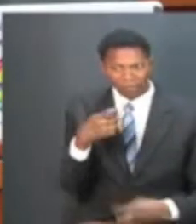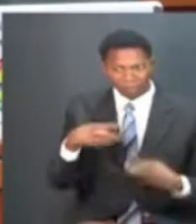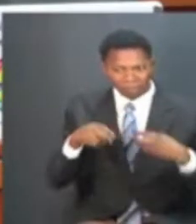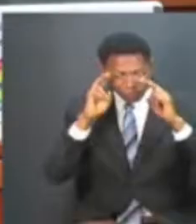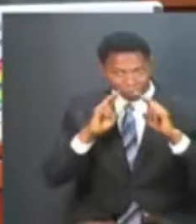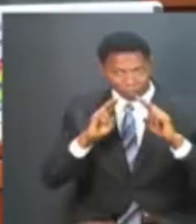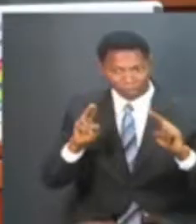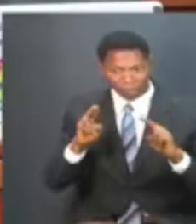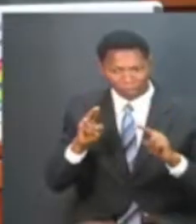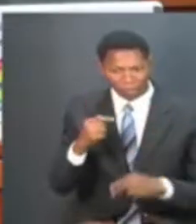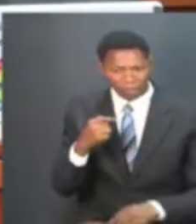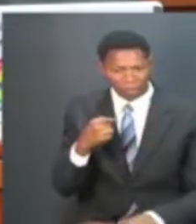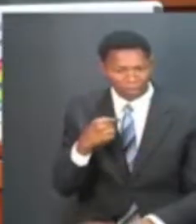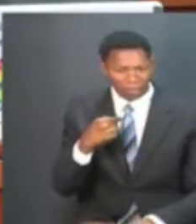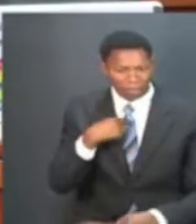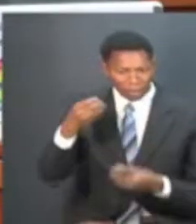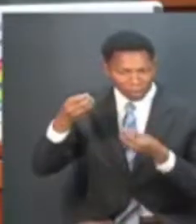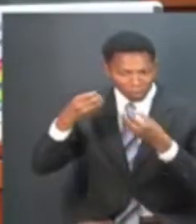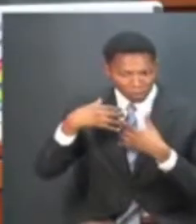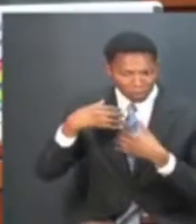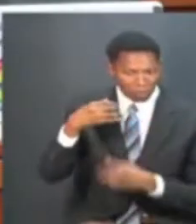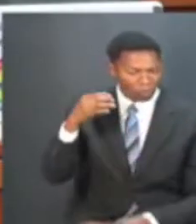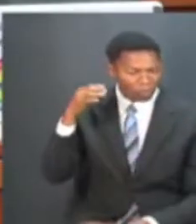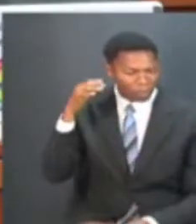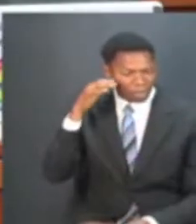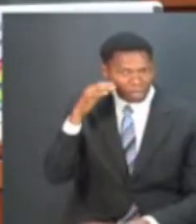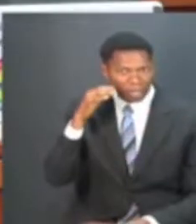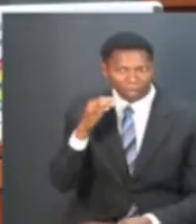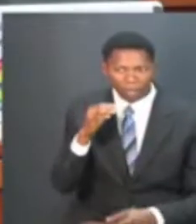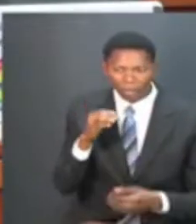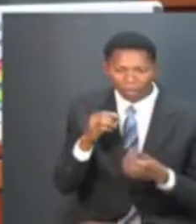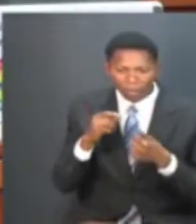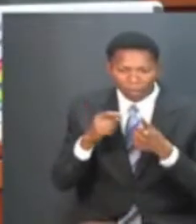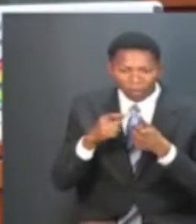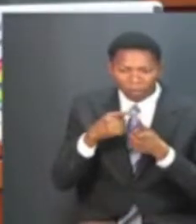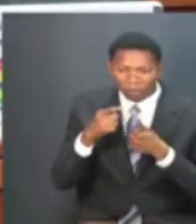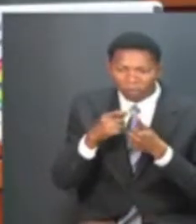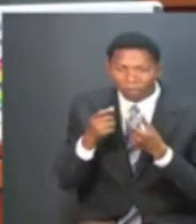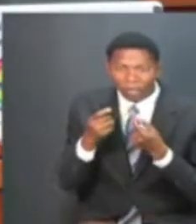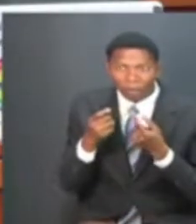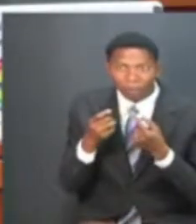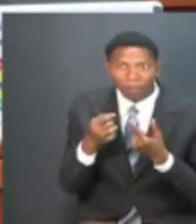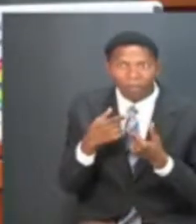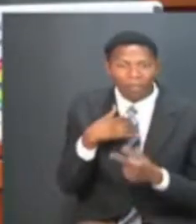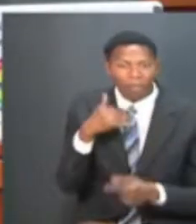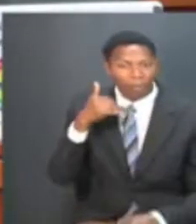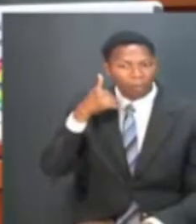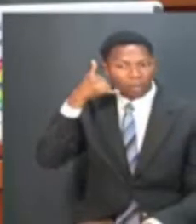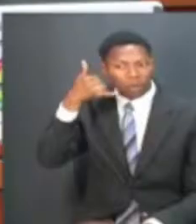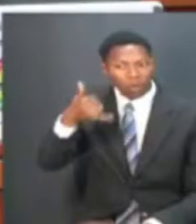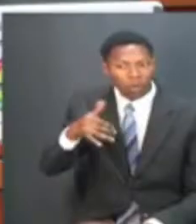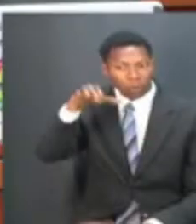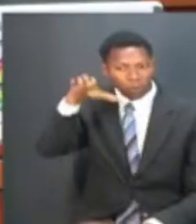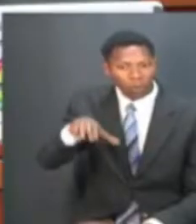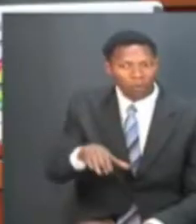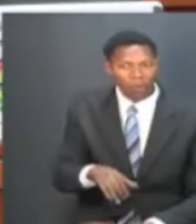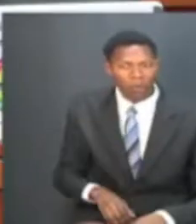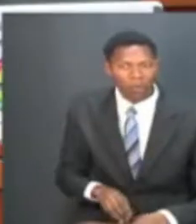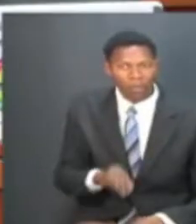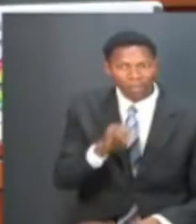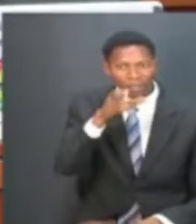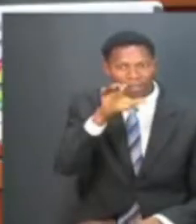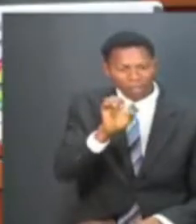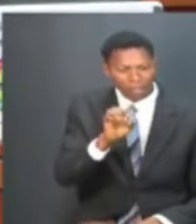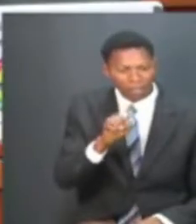and I heard about it, the first thing I did was to call my constituency, my municipal chief executive, to